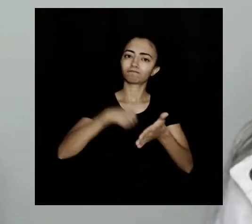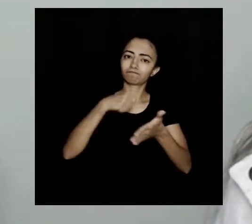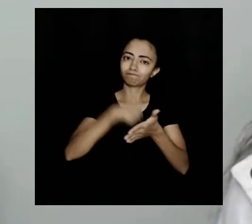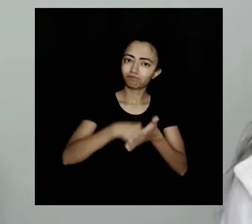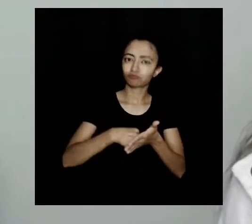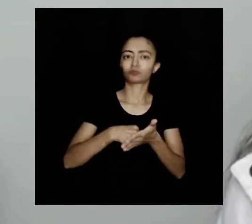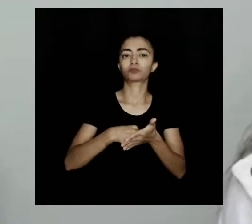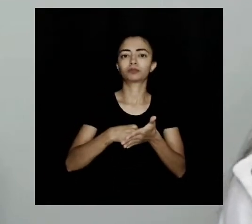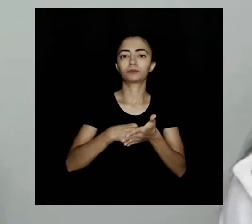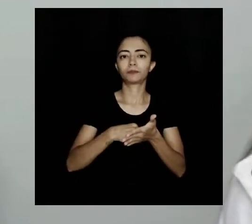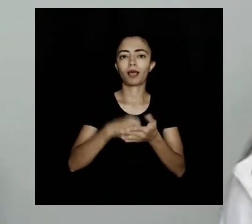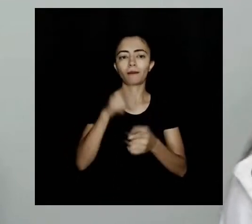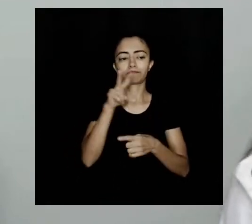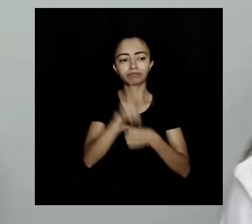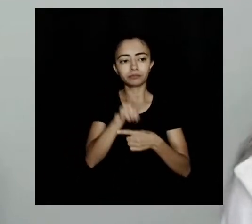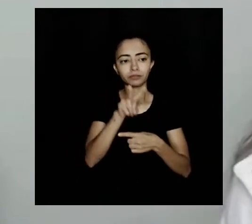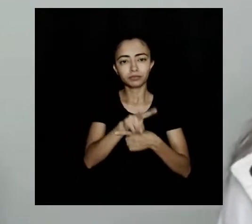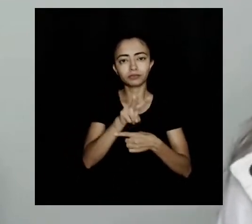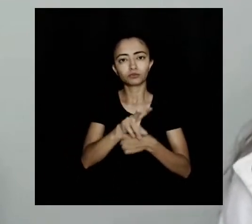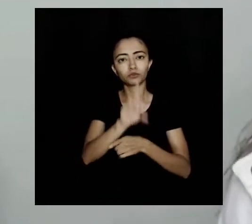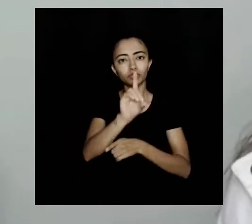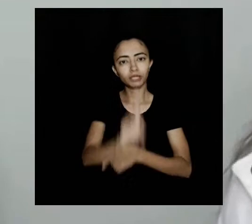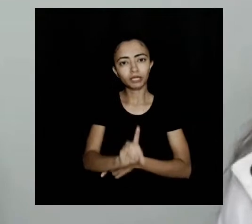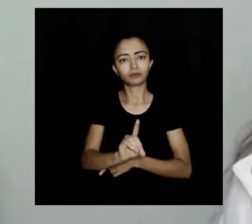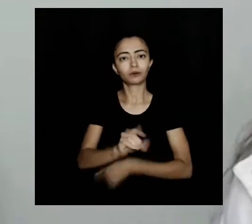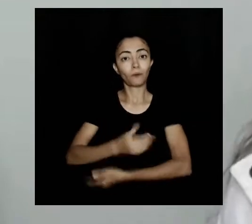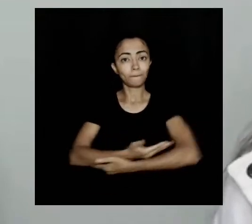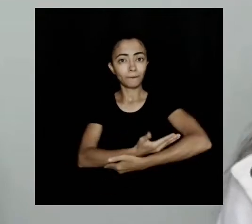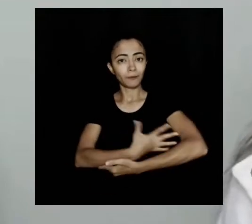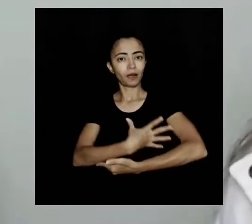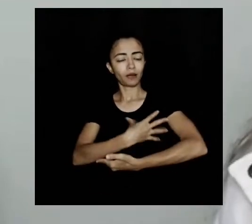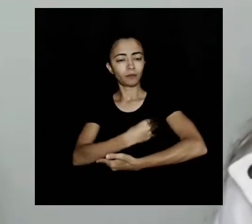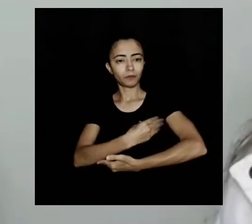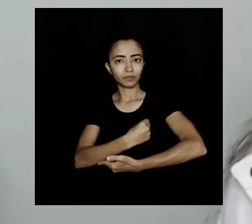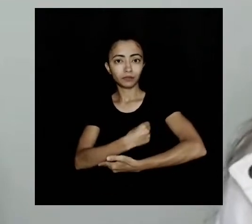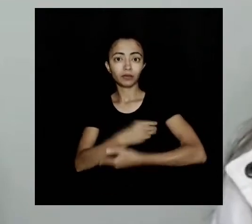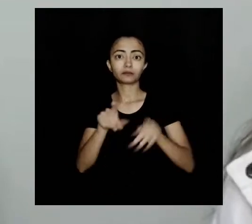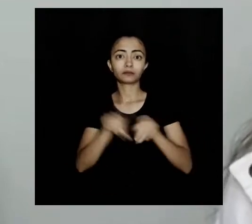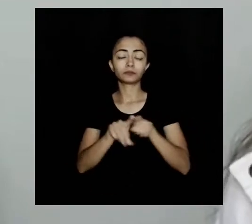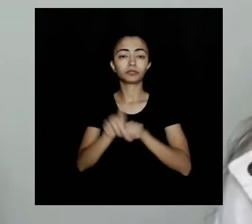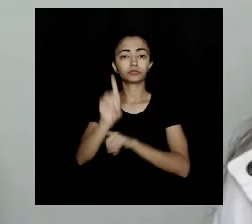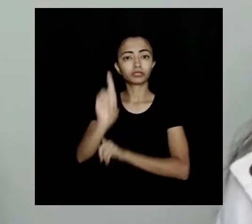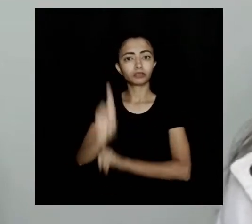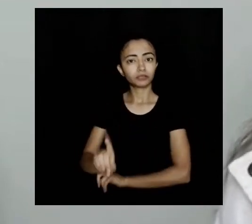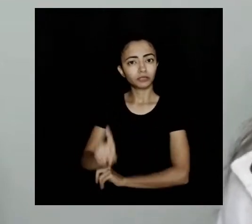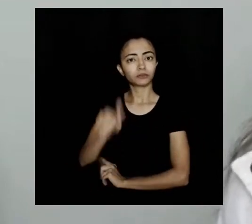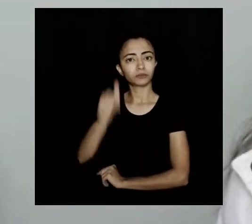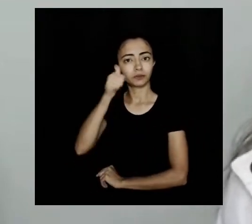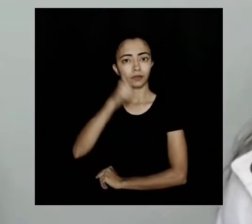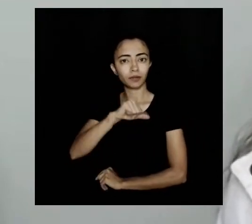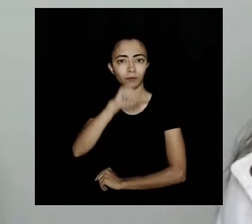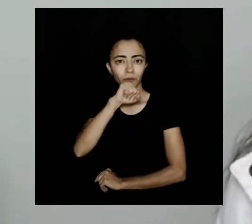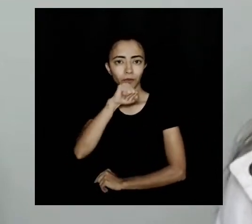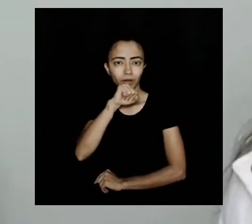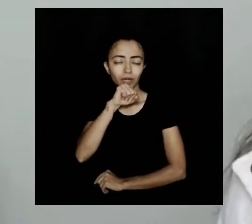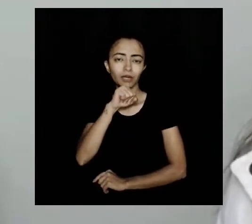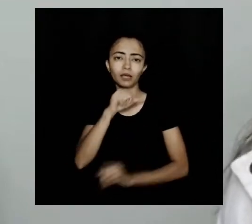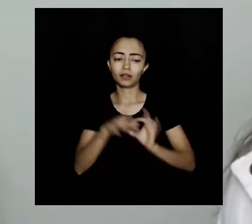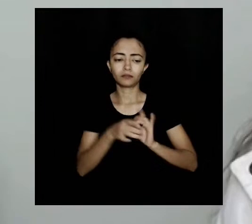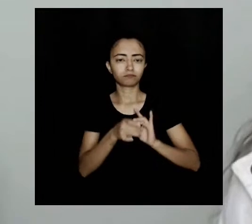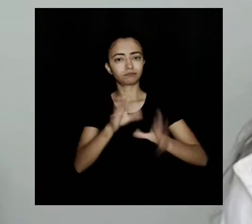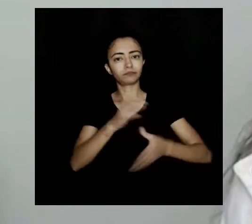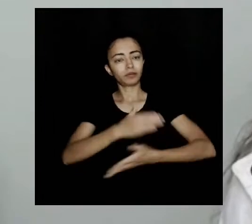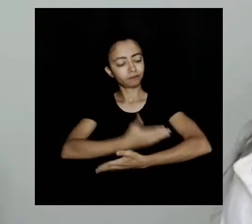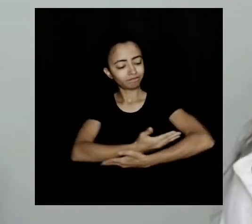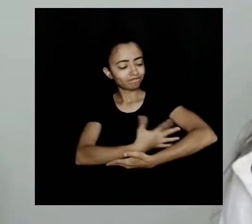let's move together for this right, for the right of the baby to be fed and the right of the mother being able to